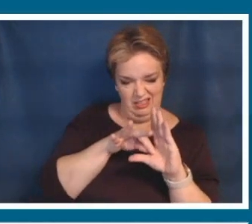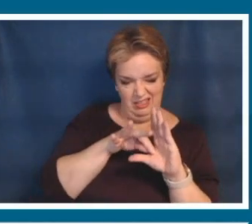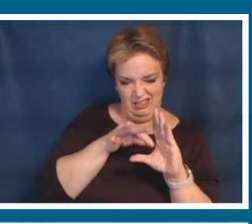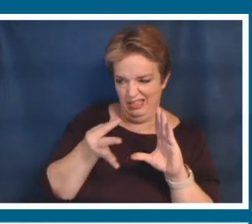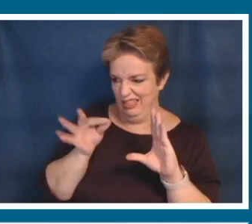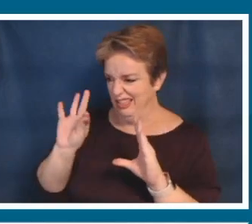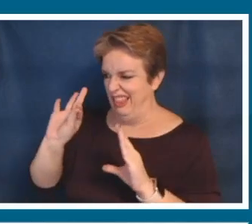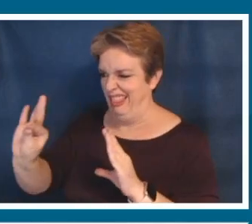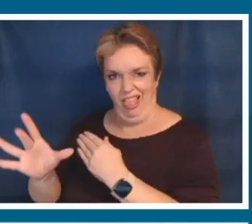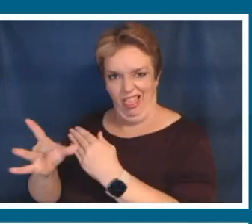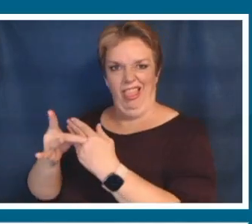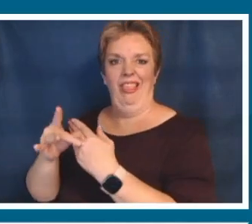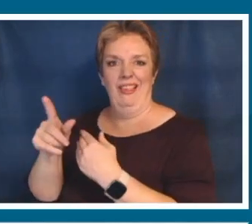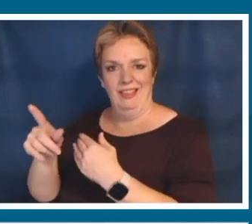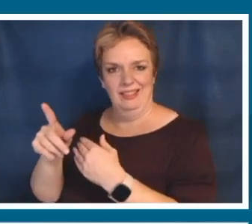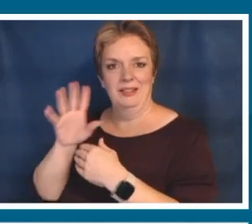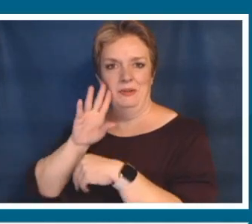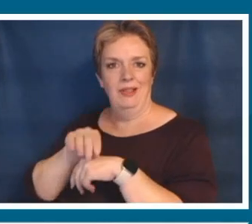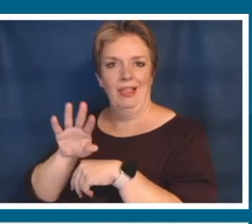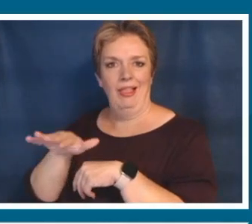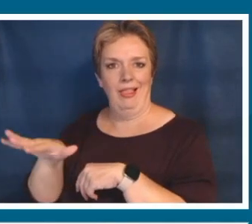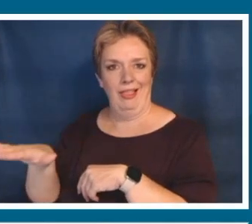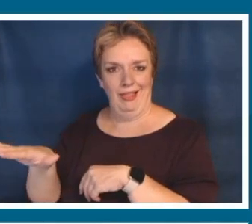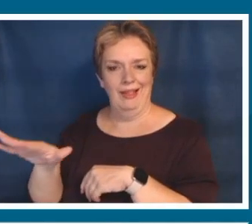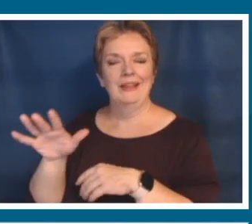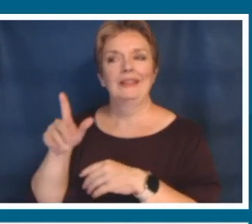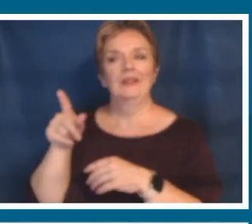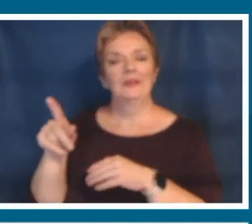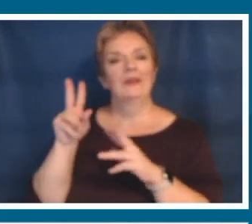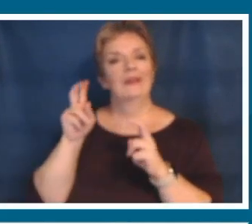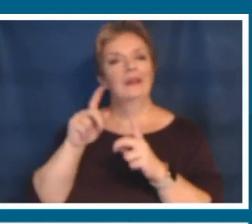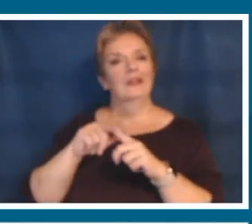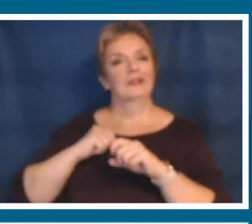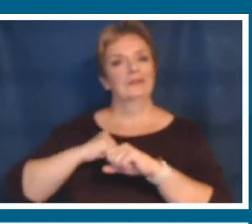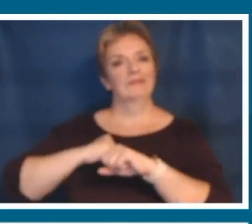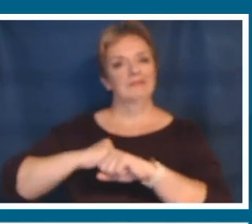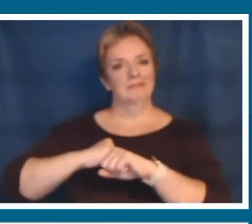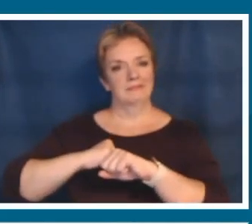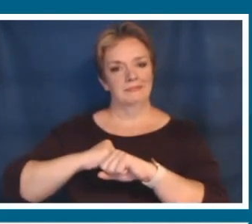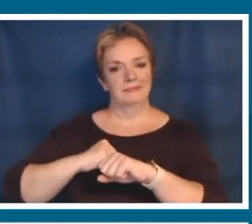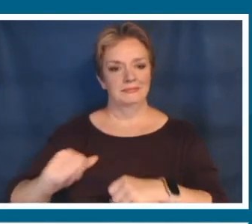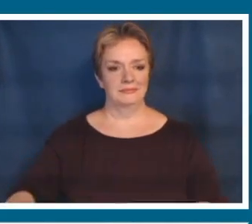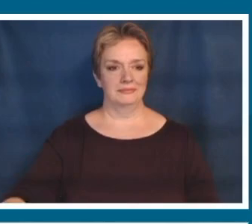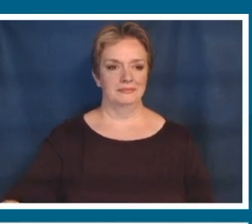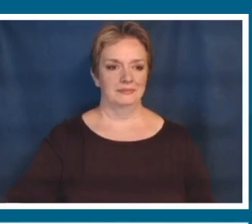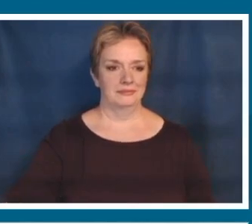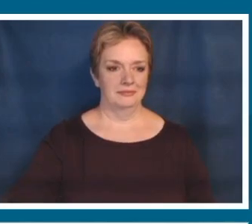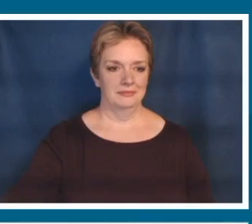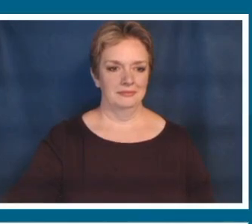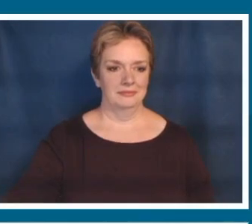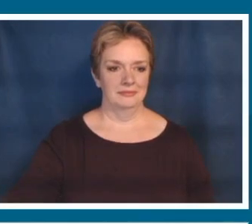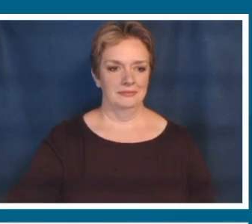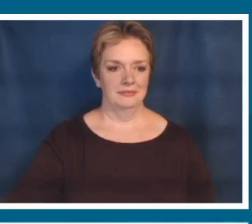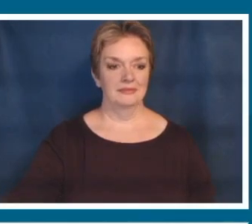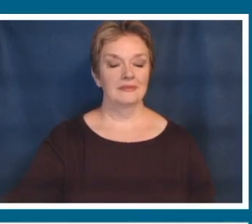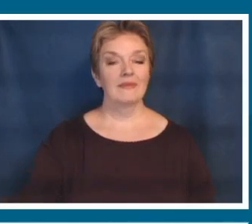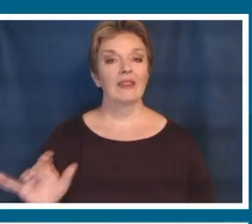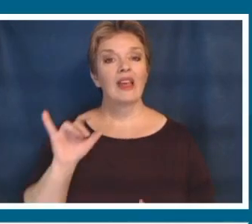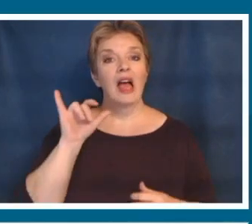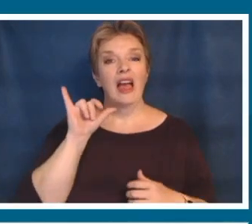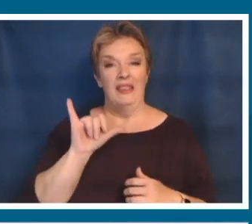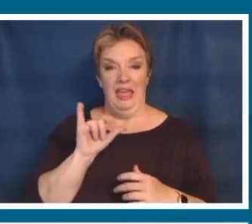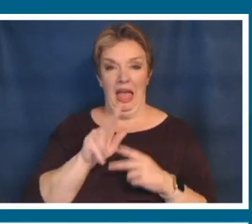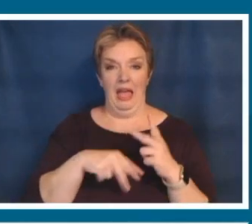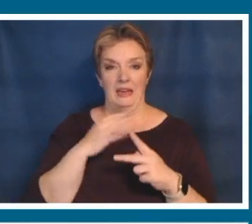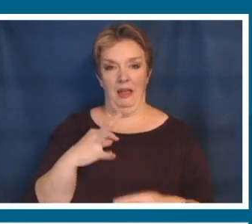them in, and then you can talk about how pandemics and epidemics affected different communities differently.